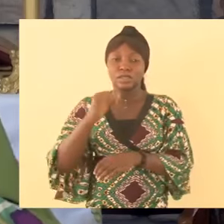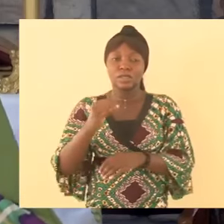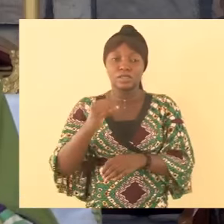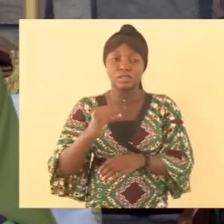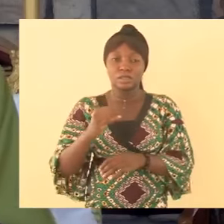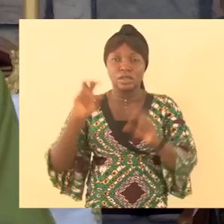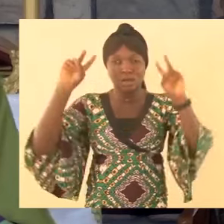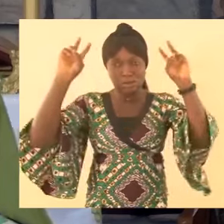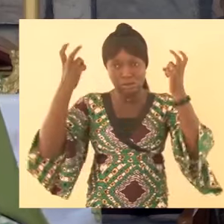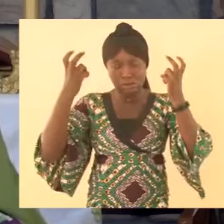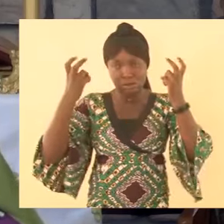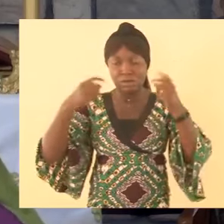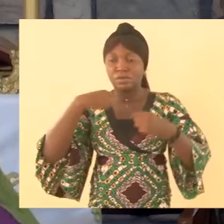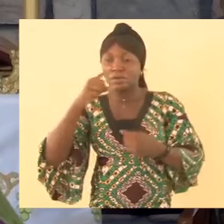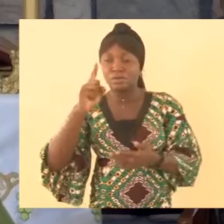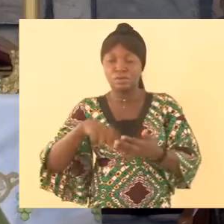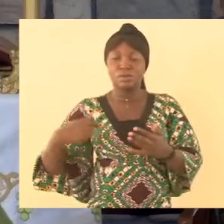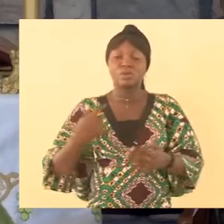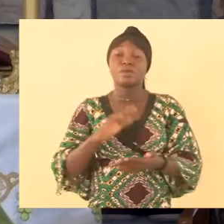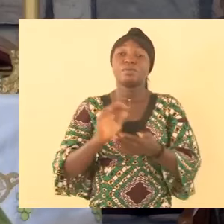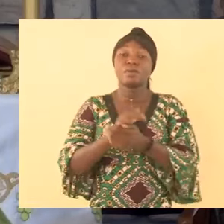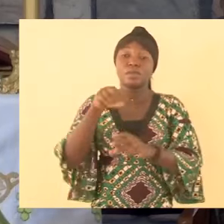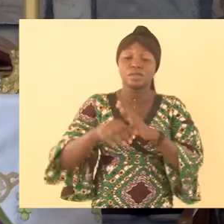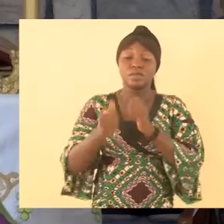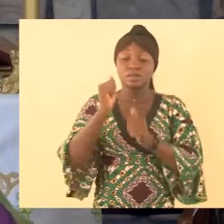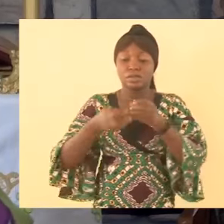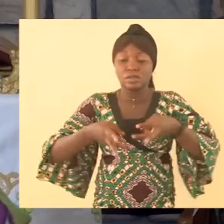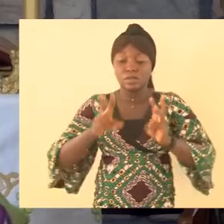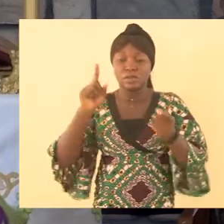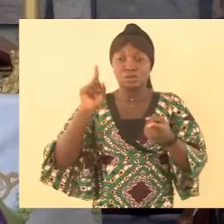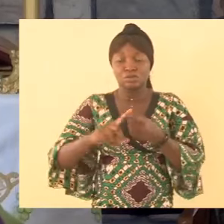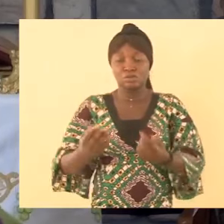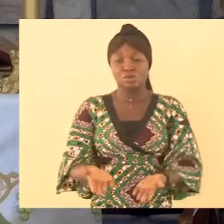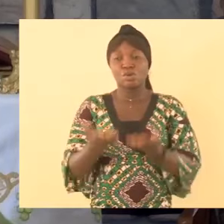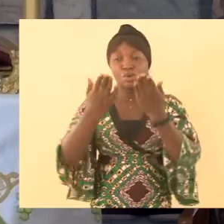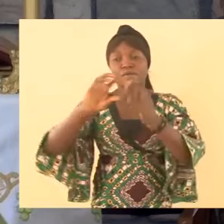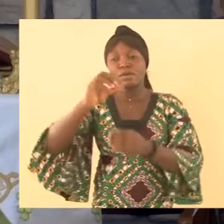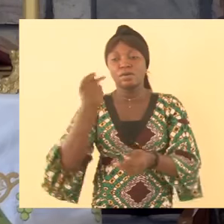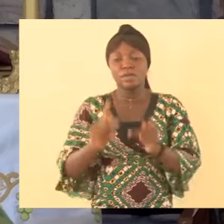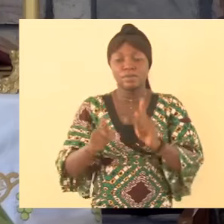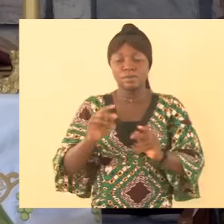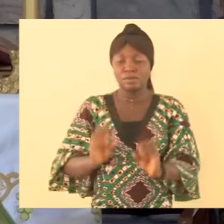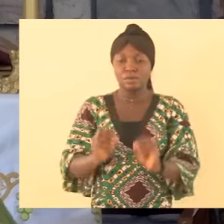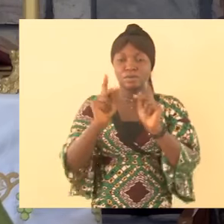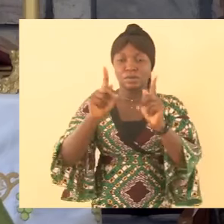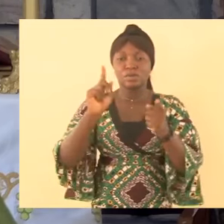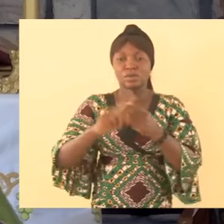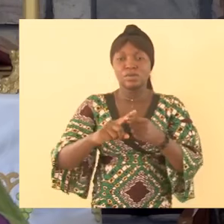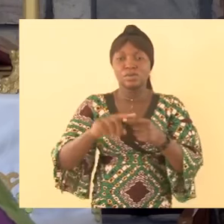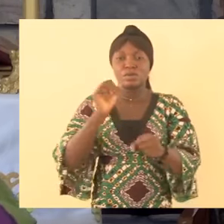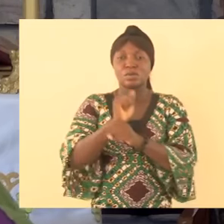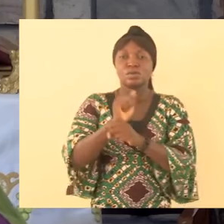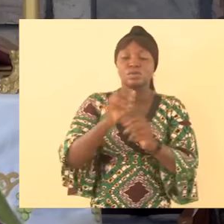quote, proclaiming what we believe in such a way as to offer other people an opportunity